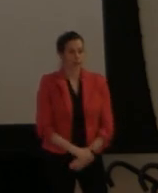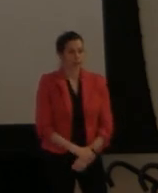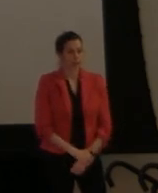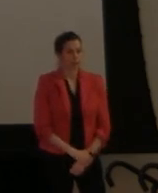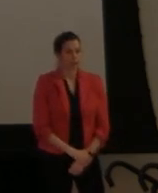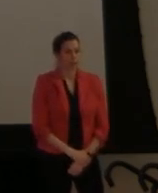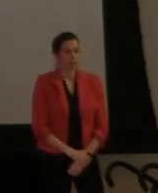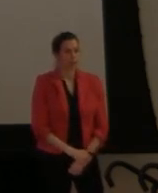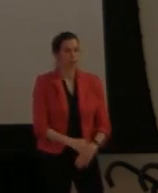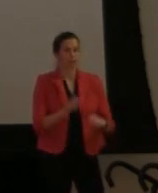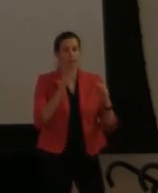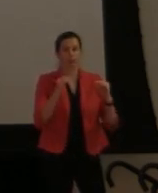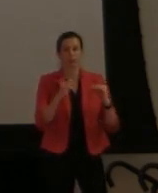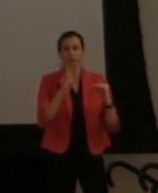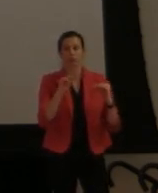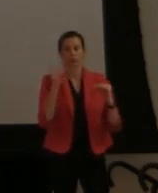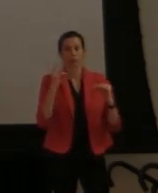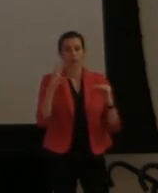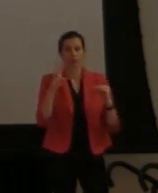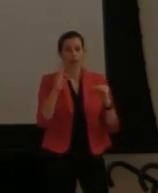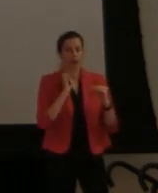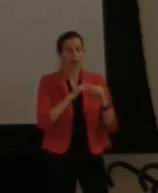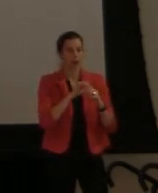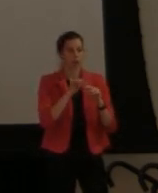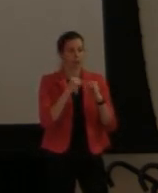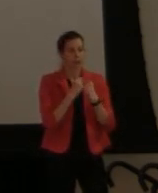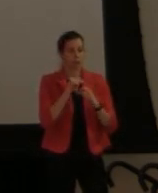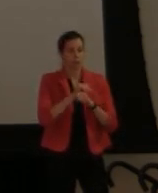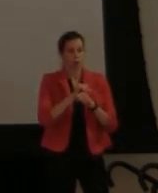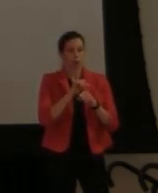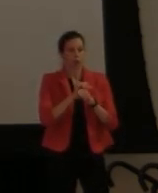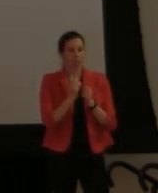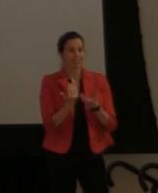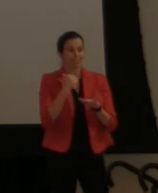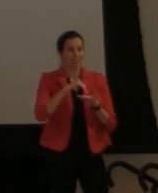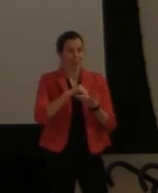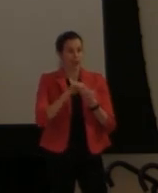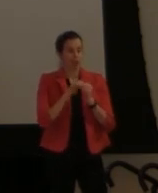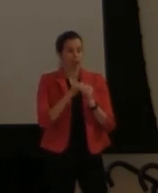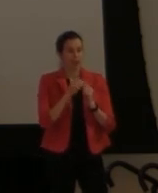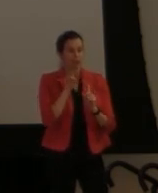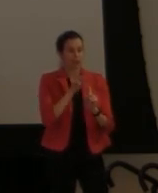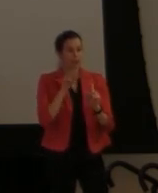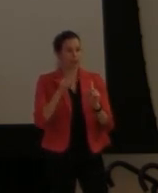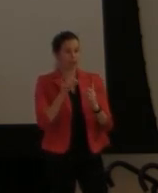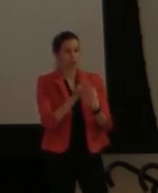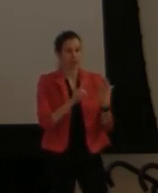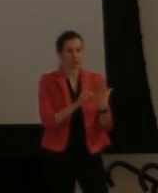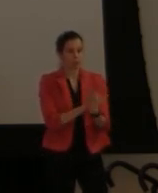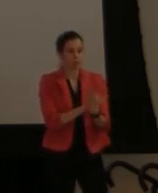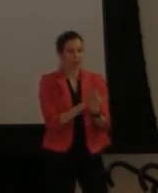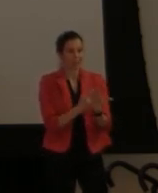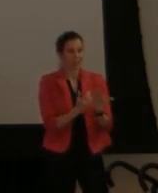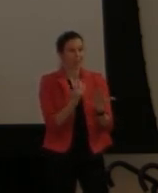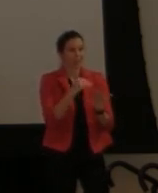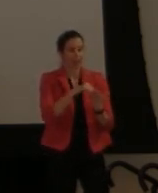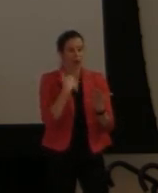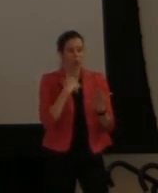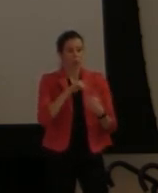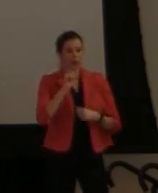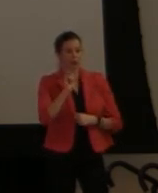In 2017, our team worked again with Interact for Health to survey perceptions of discrimination. This time we